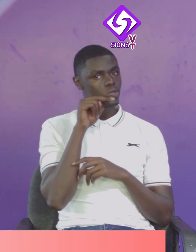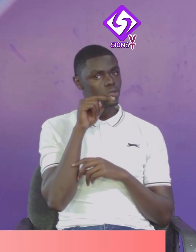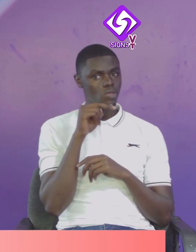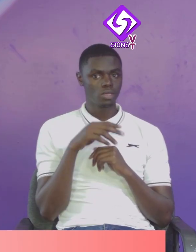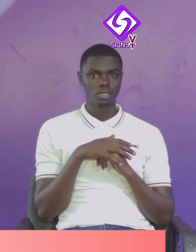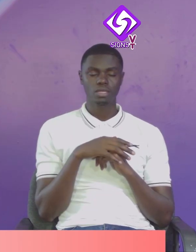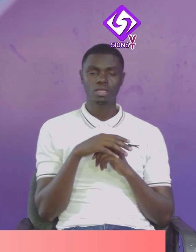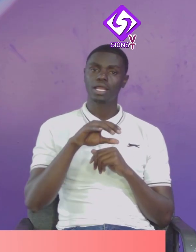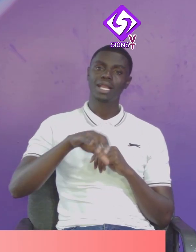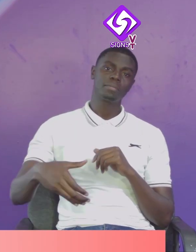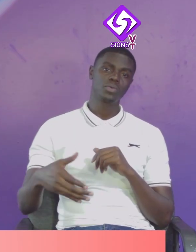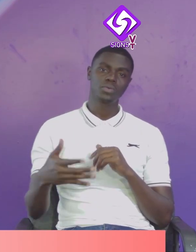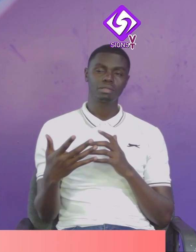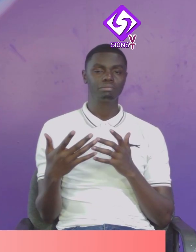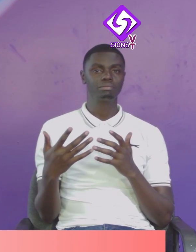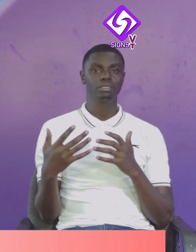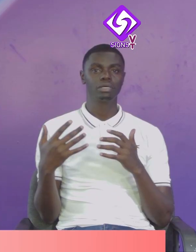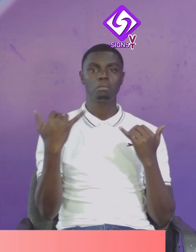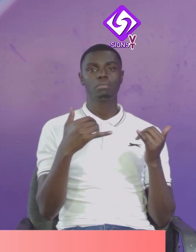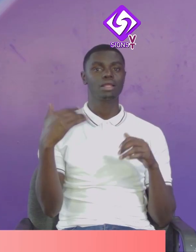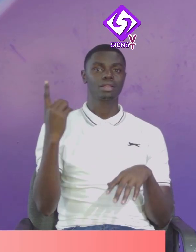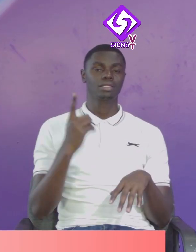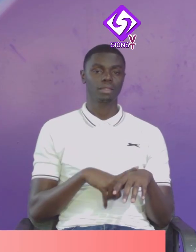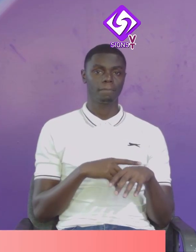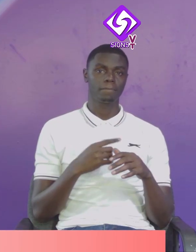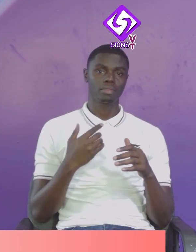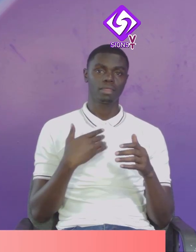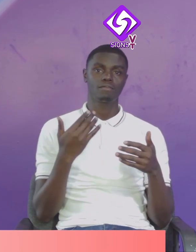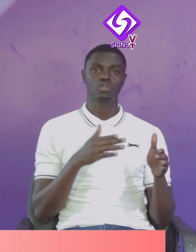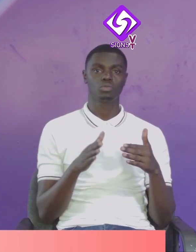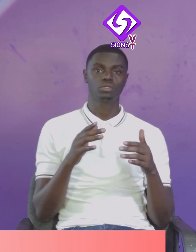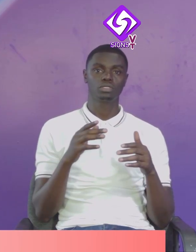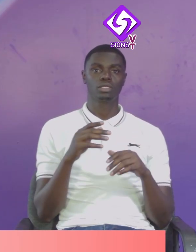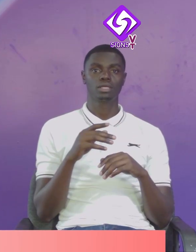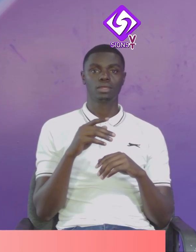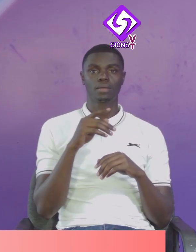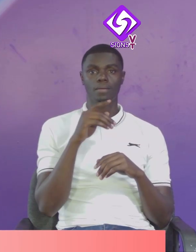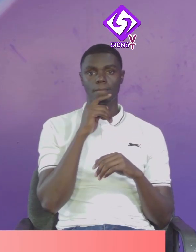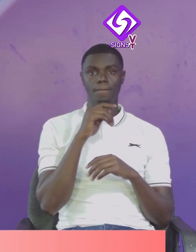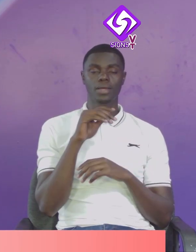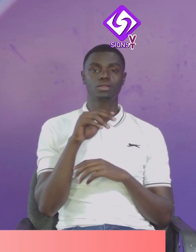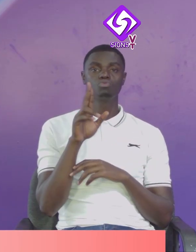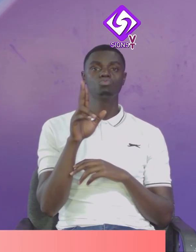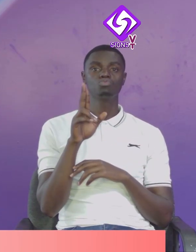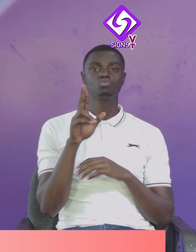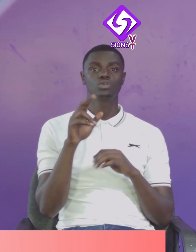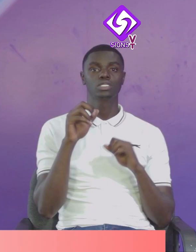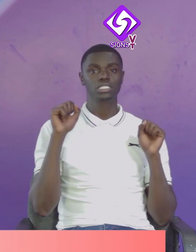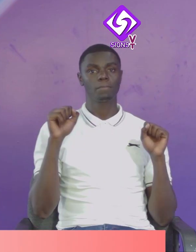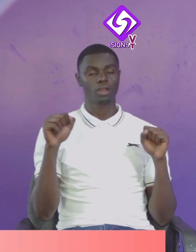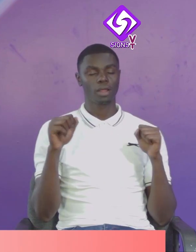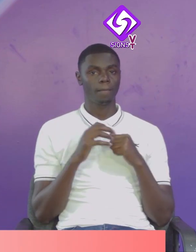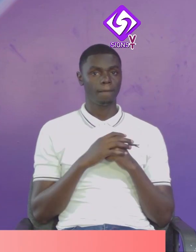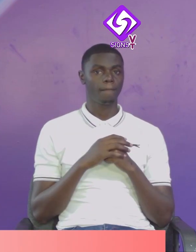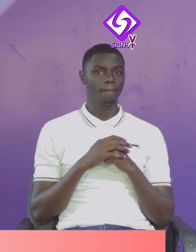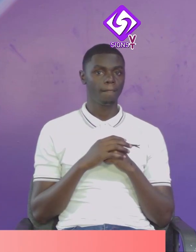For Cameroon, they will play it next time. You know, they have a chance now for Manchester United fans. At least, yes.